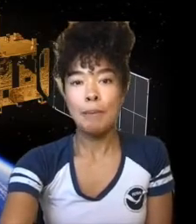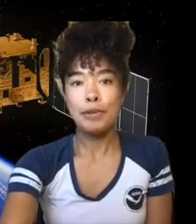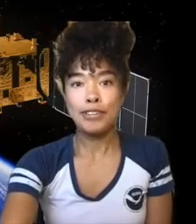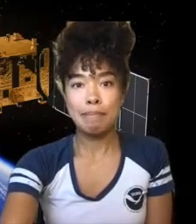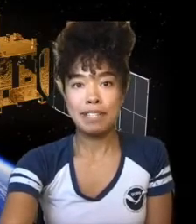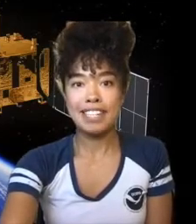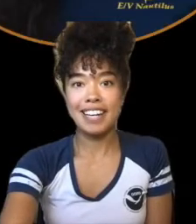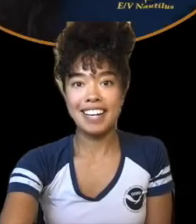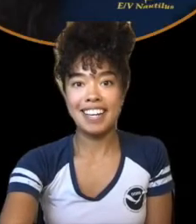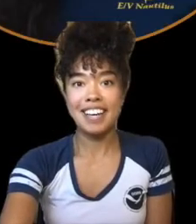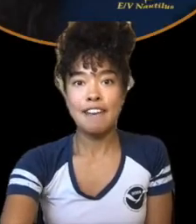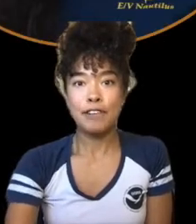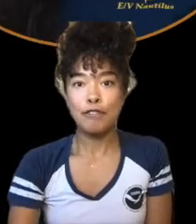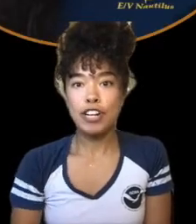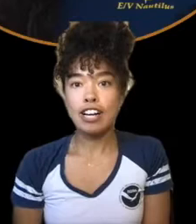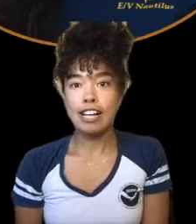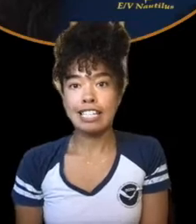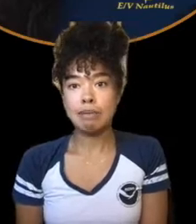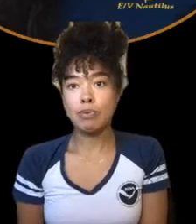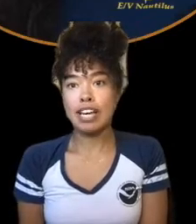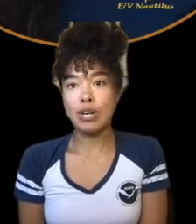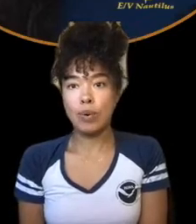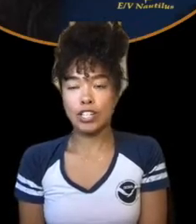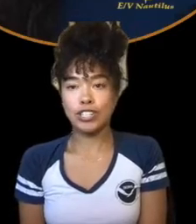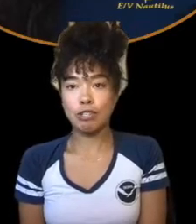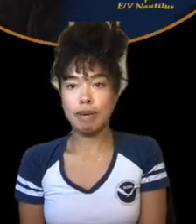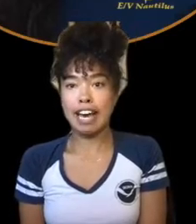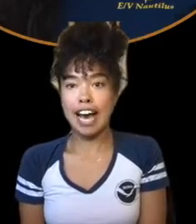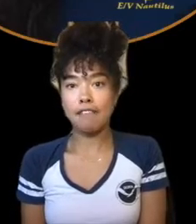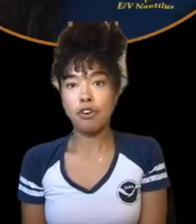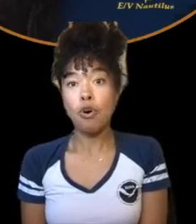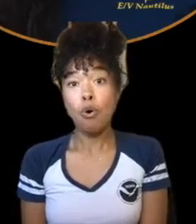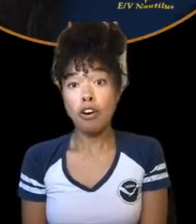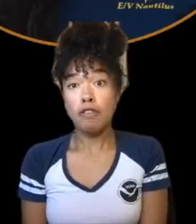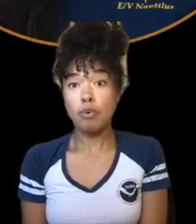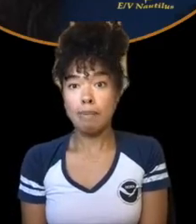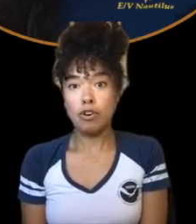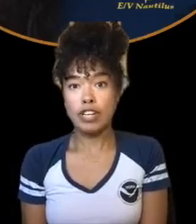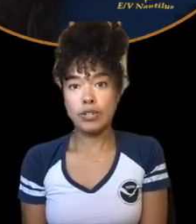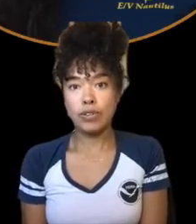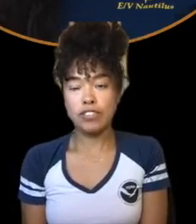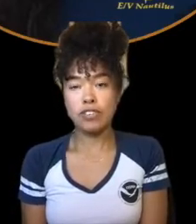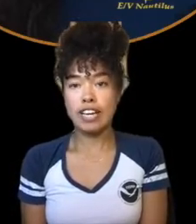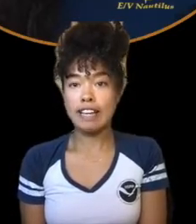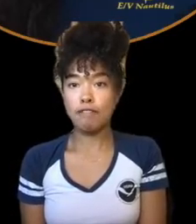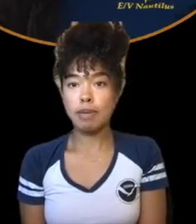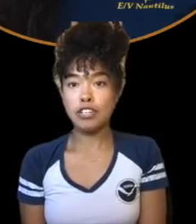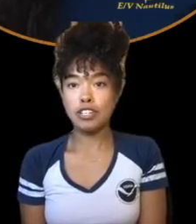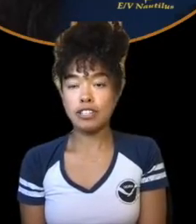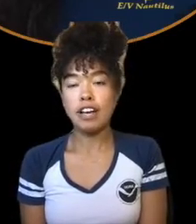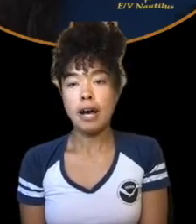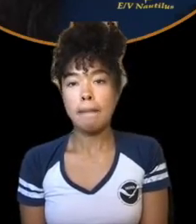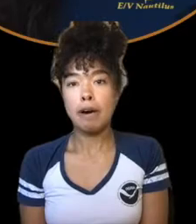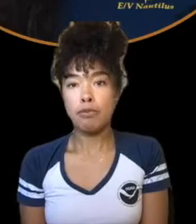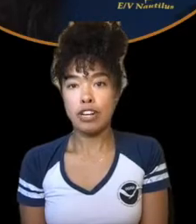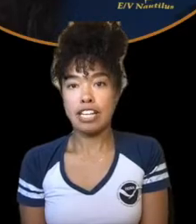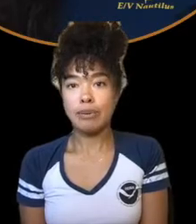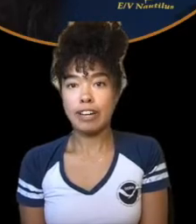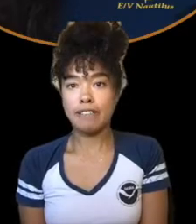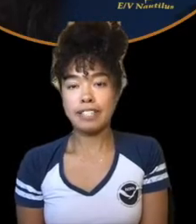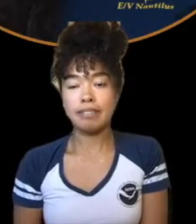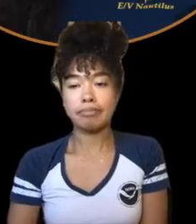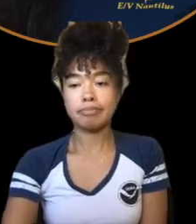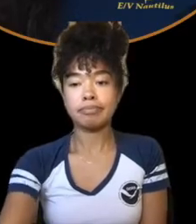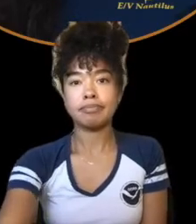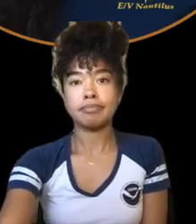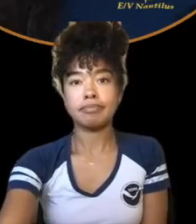I hope you learned something today. Feel free to contact me with any questions you may have, or if you want more resources and information about marine heat